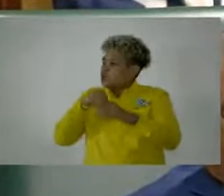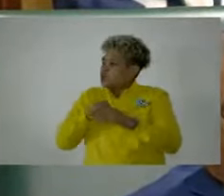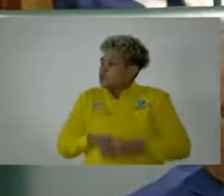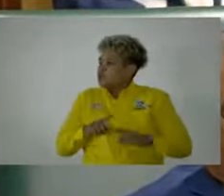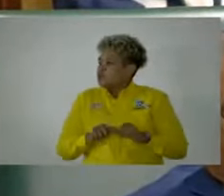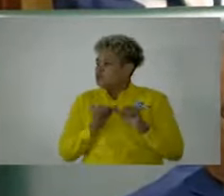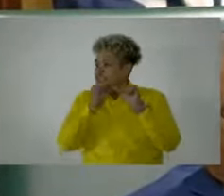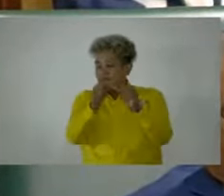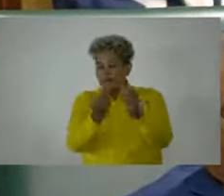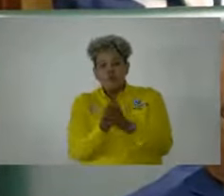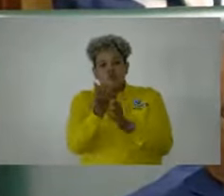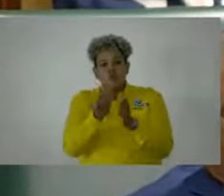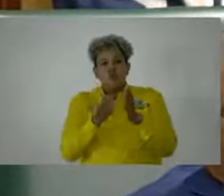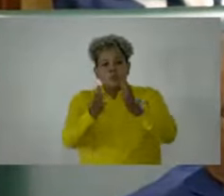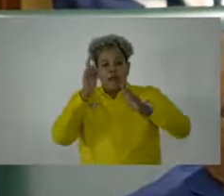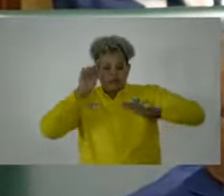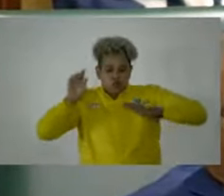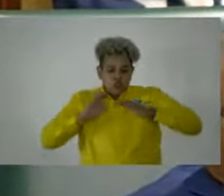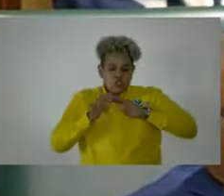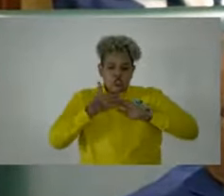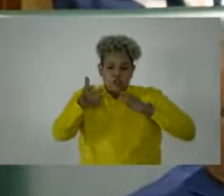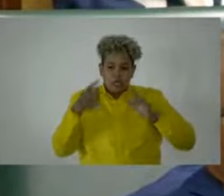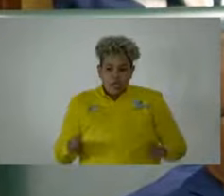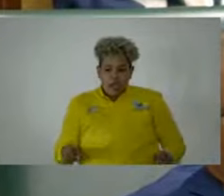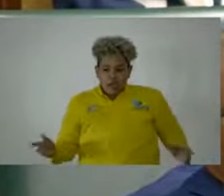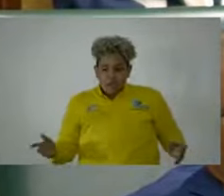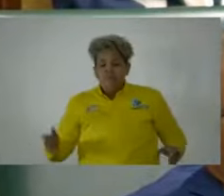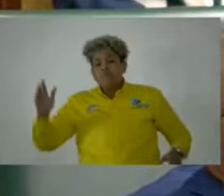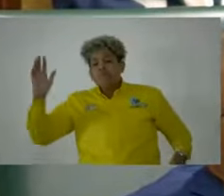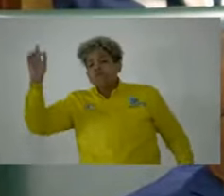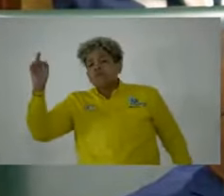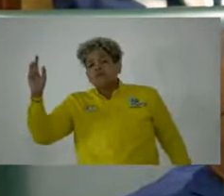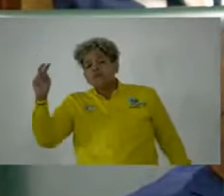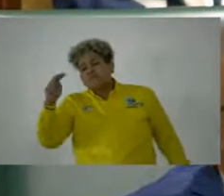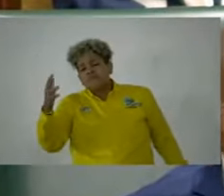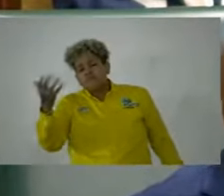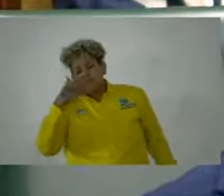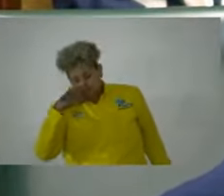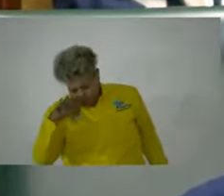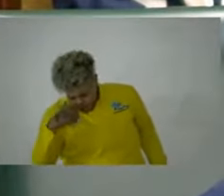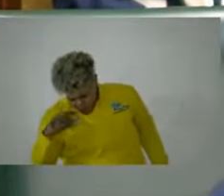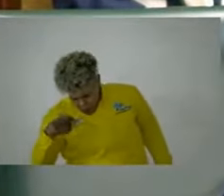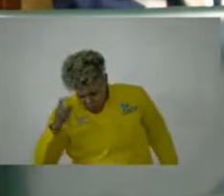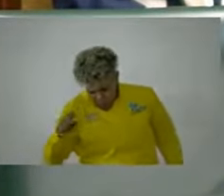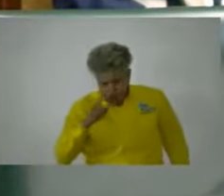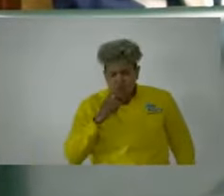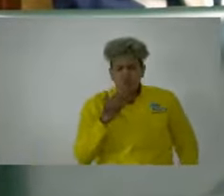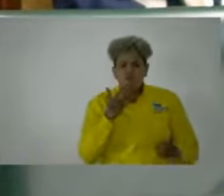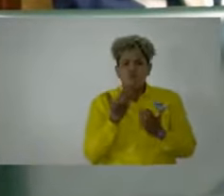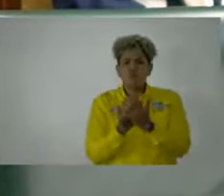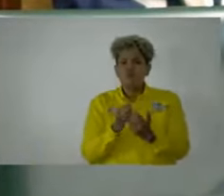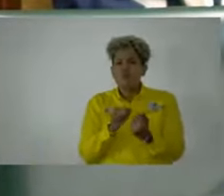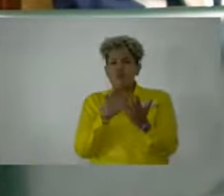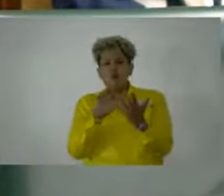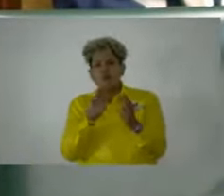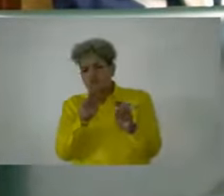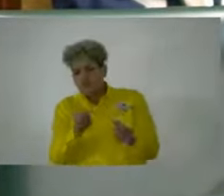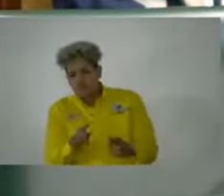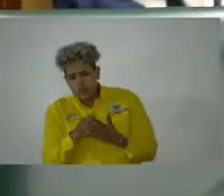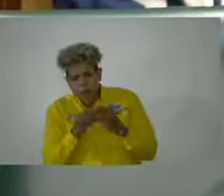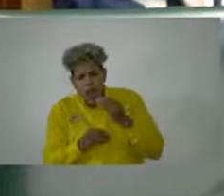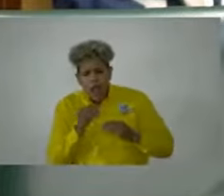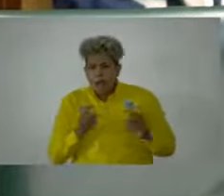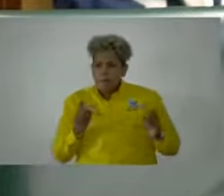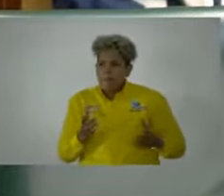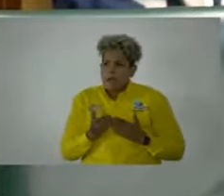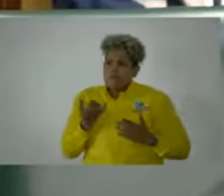sustainable growth path for Jamaica. That's right. Mr. Speaker, We need a sound approach to economic